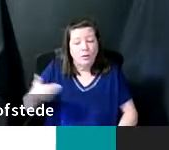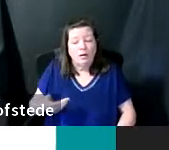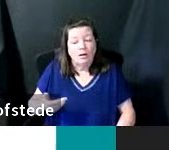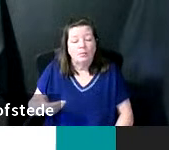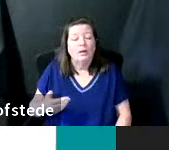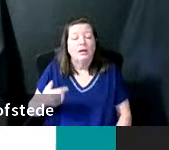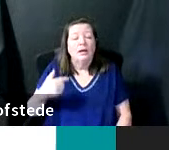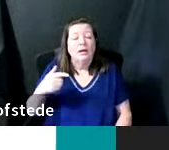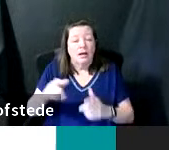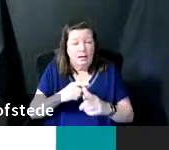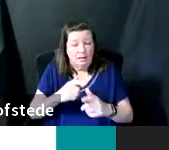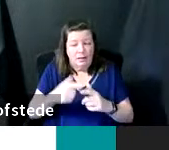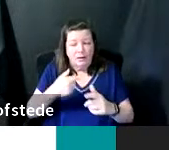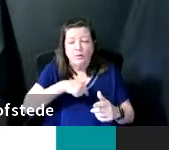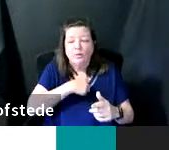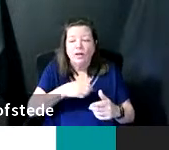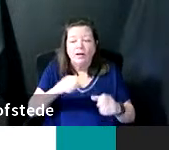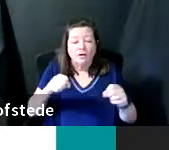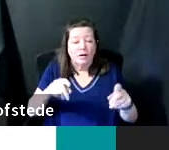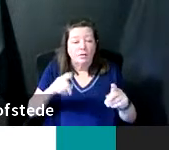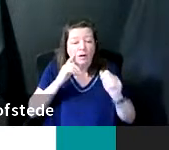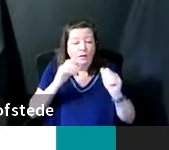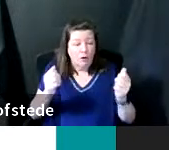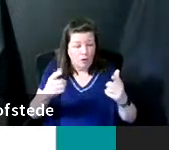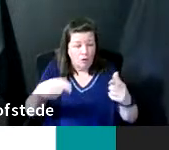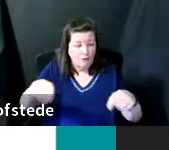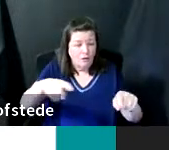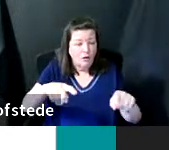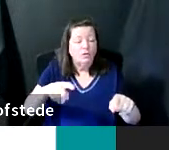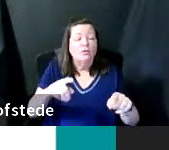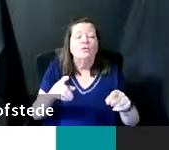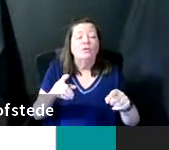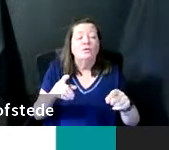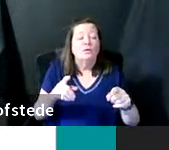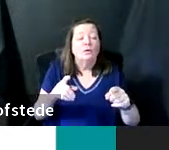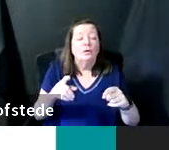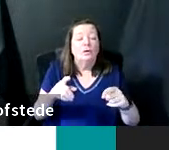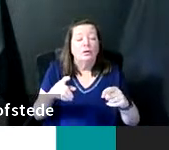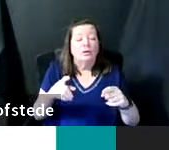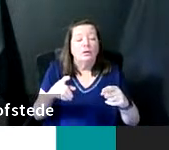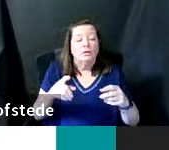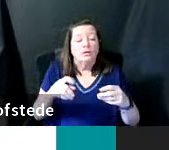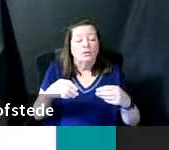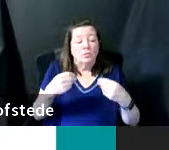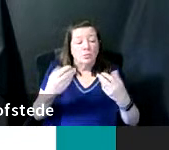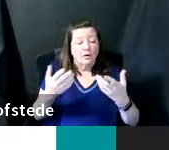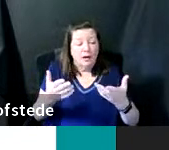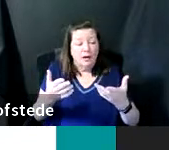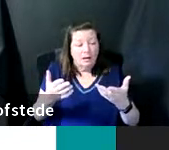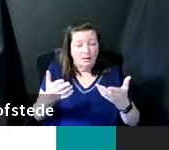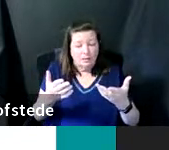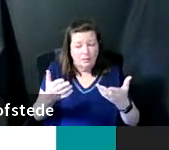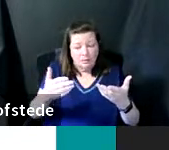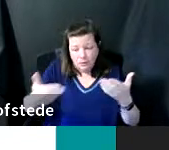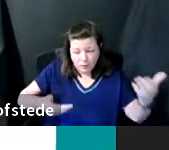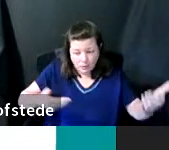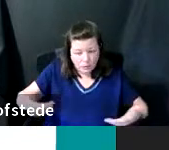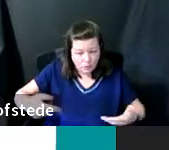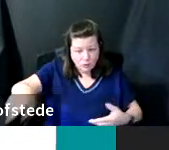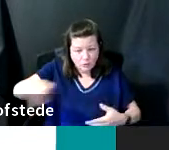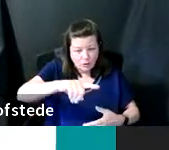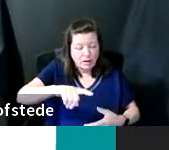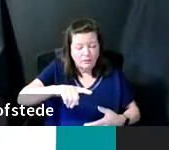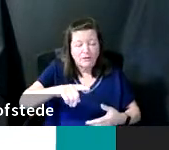And then we'll have an opportunity for all of you to provide an opportunity to introduce yourselves.